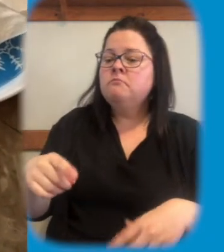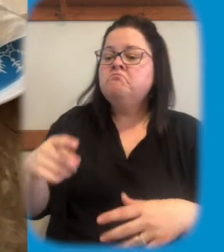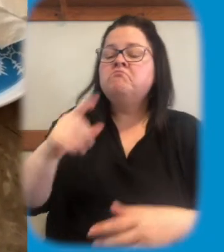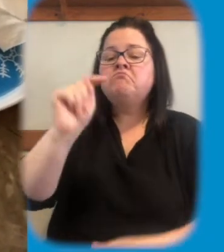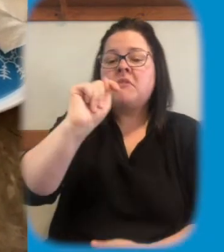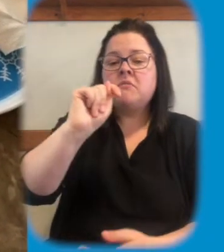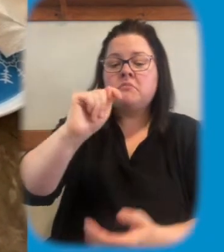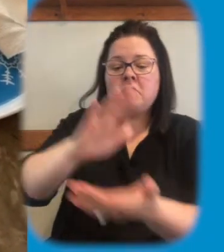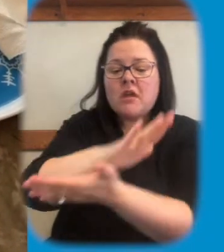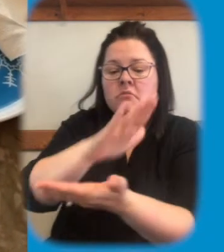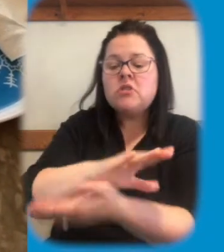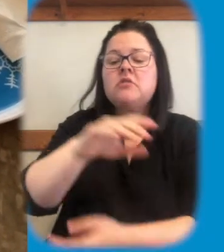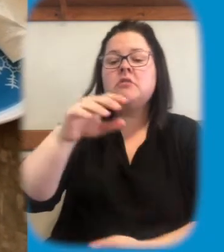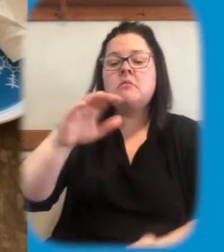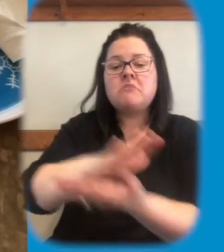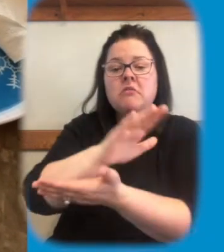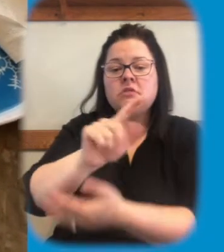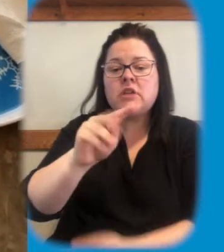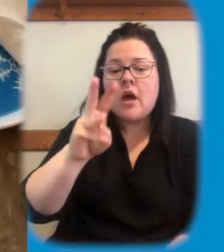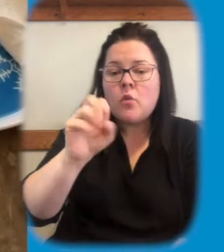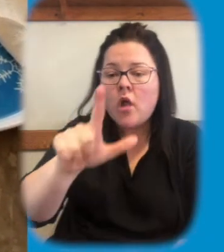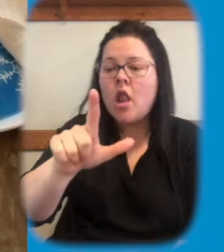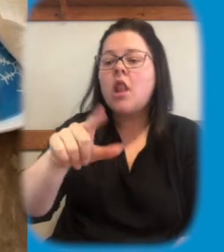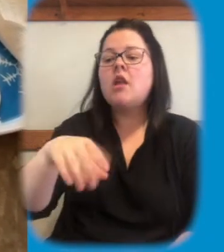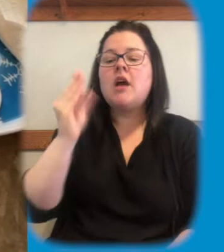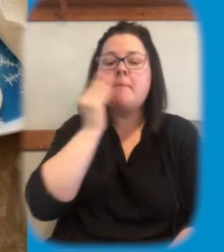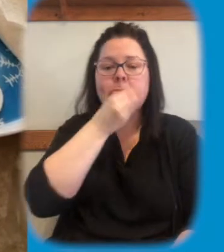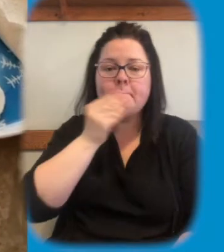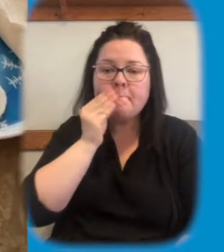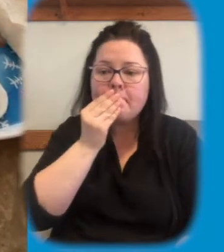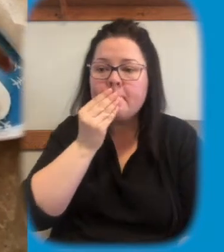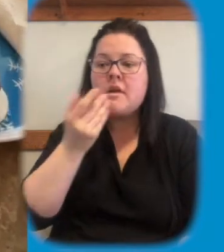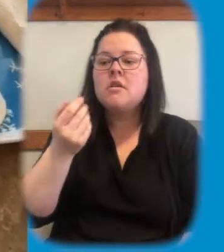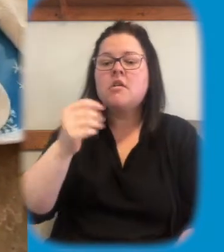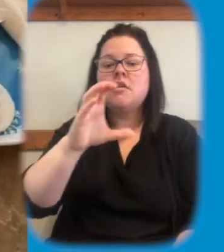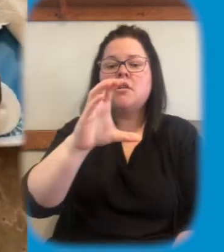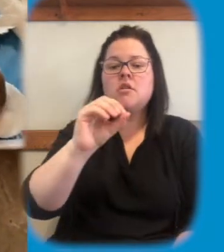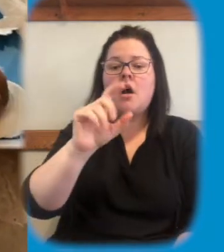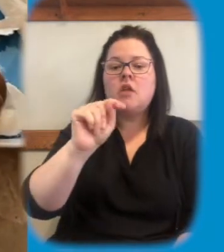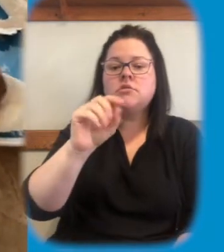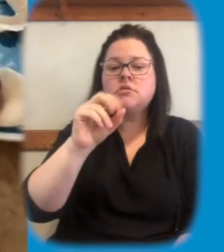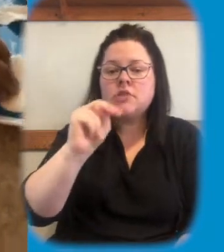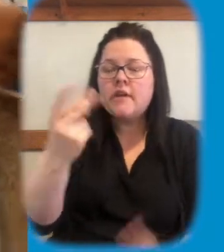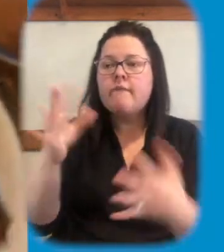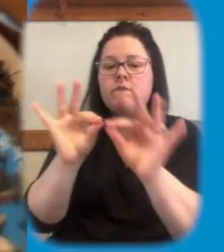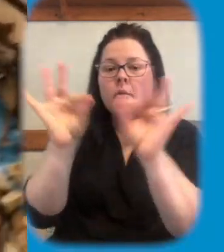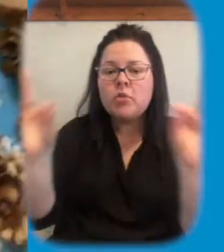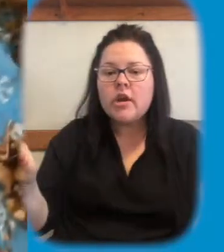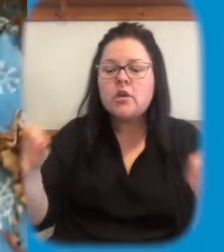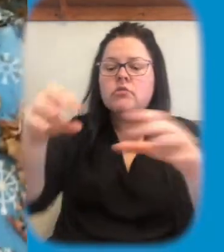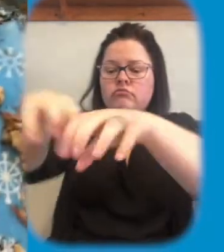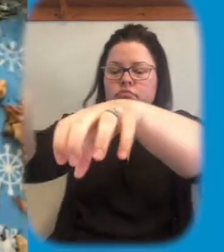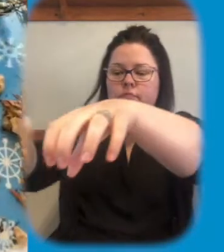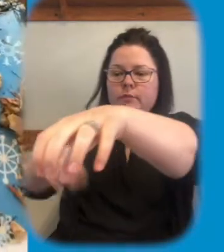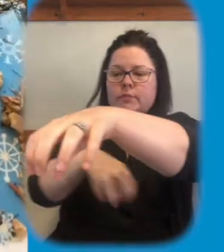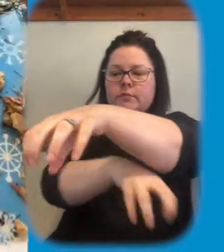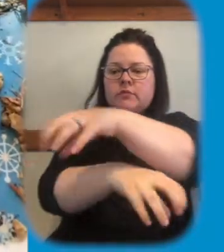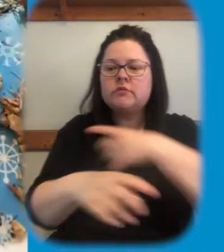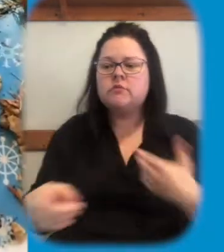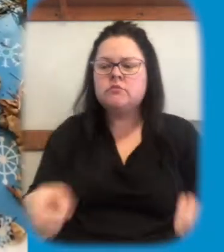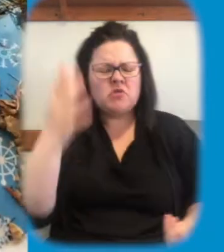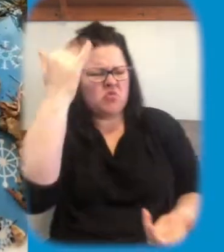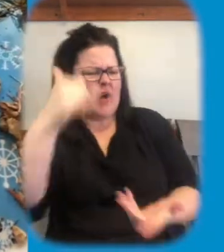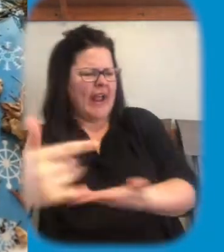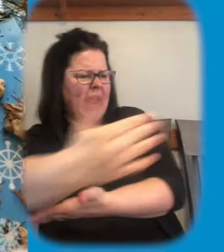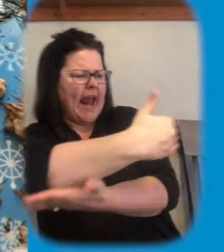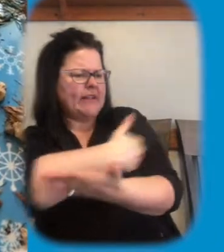Paper towel, toilet paper, fabric, napkins, and cotton. Yeah. How come you collected these? I used these to